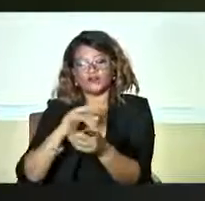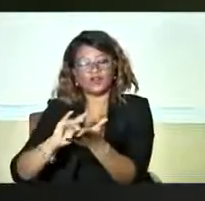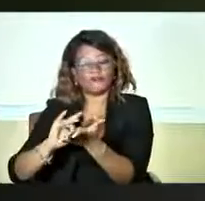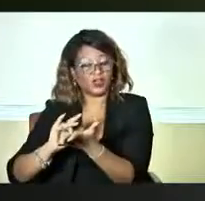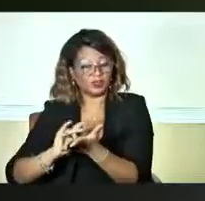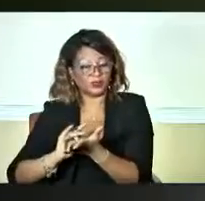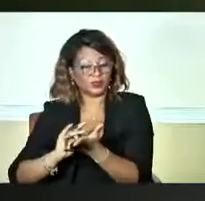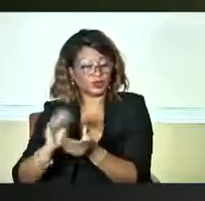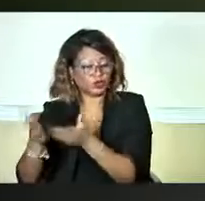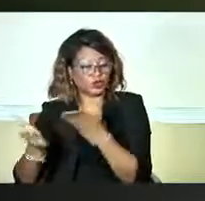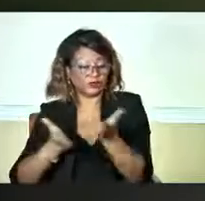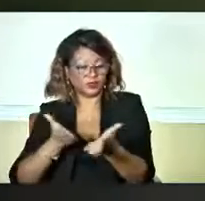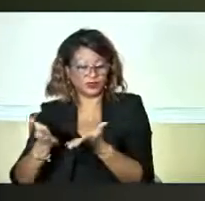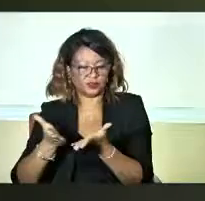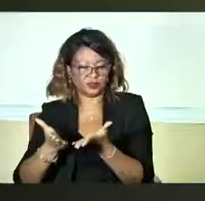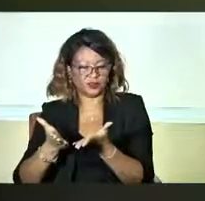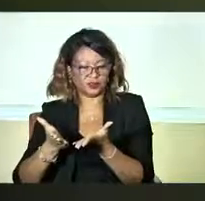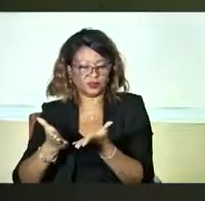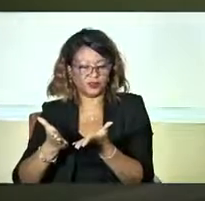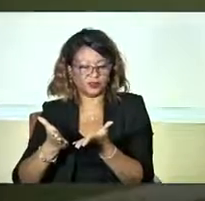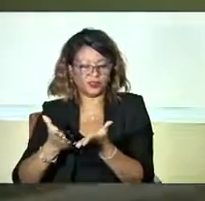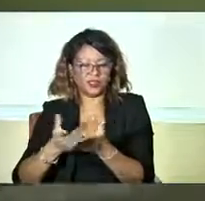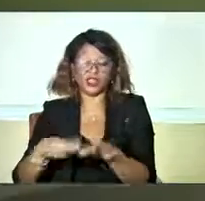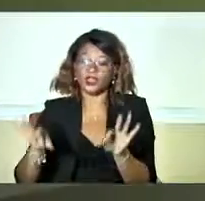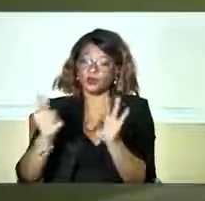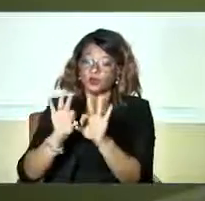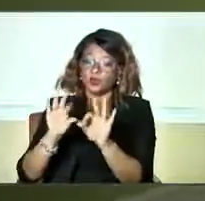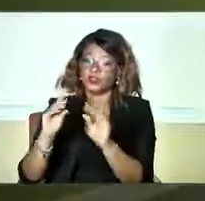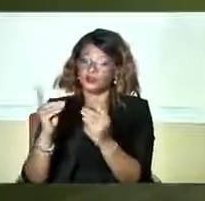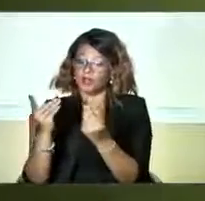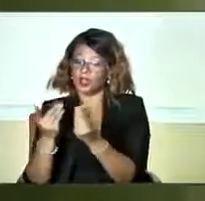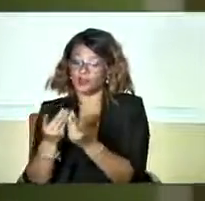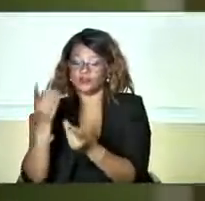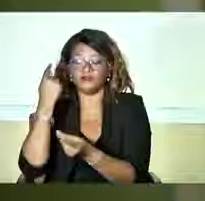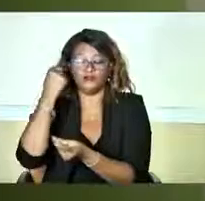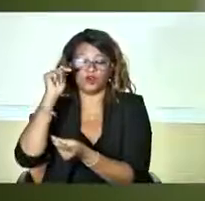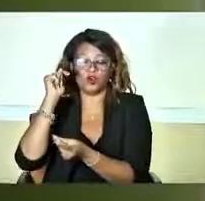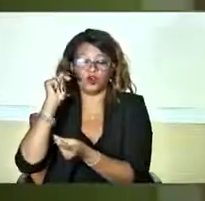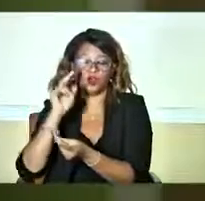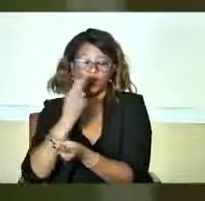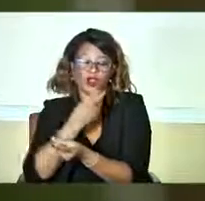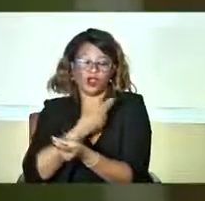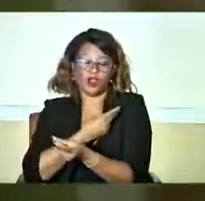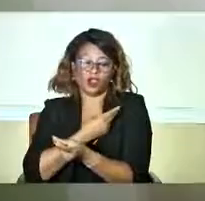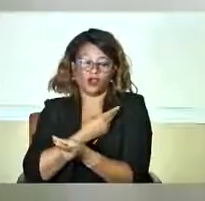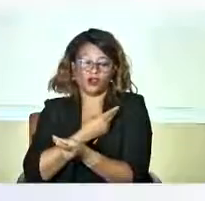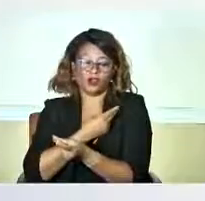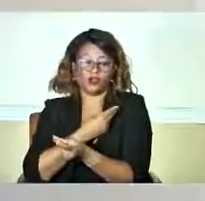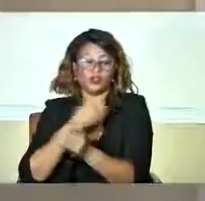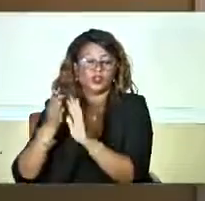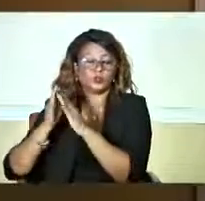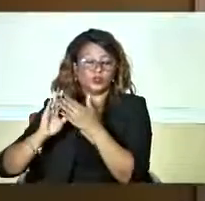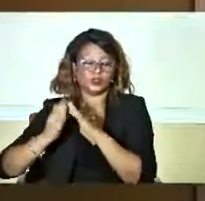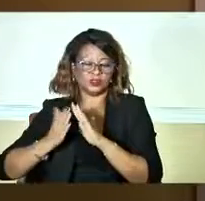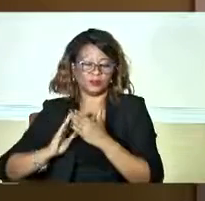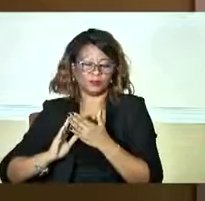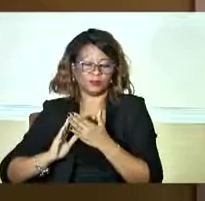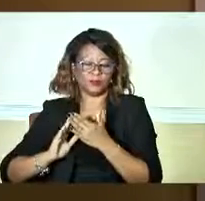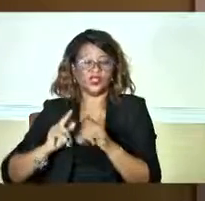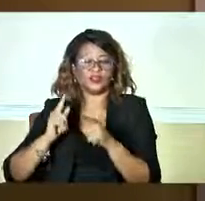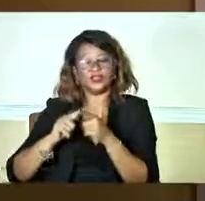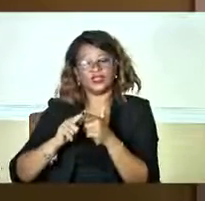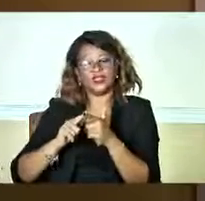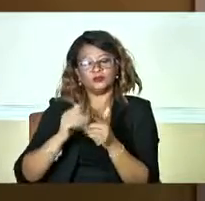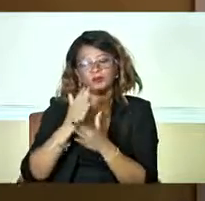pharmacy services, a very important department for our community. The next